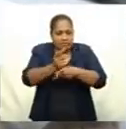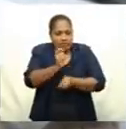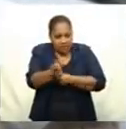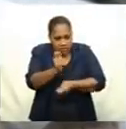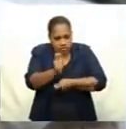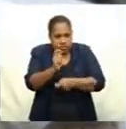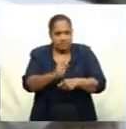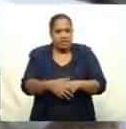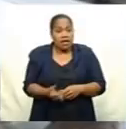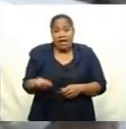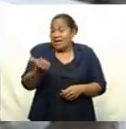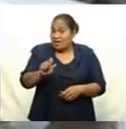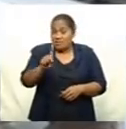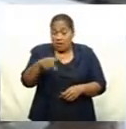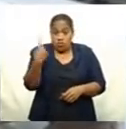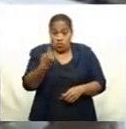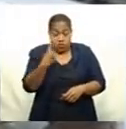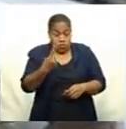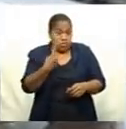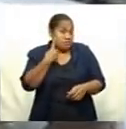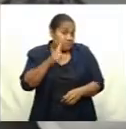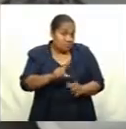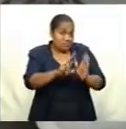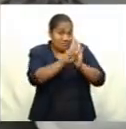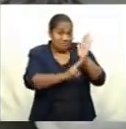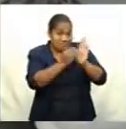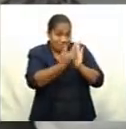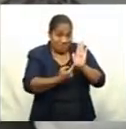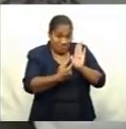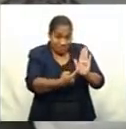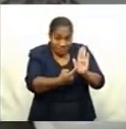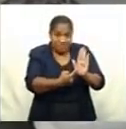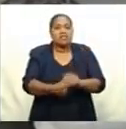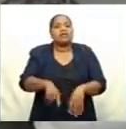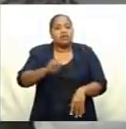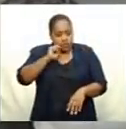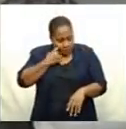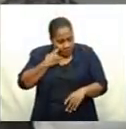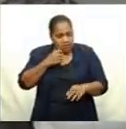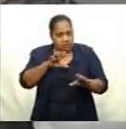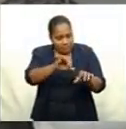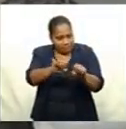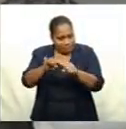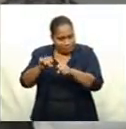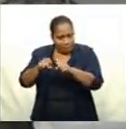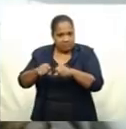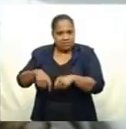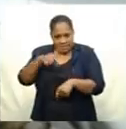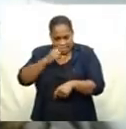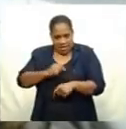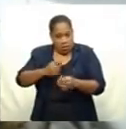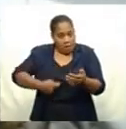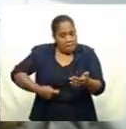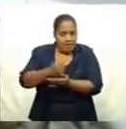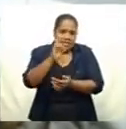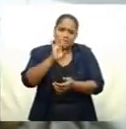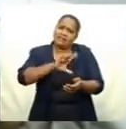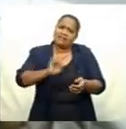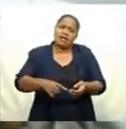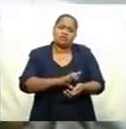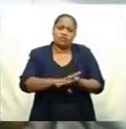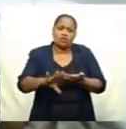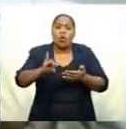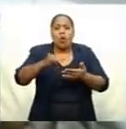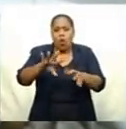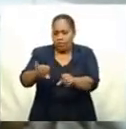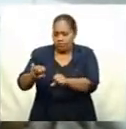found breaching the conditions of their pass will face legal action. They will be liable to a fine of $10,000 or